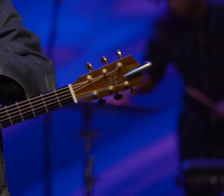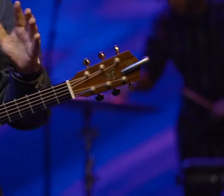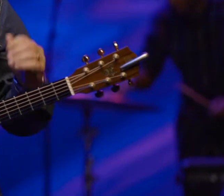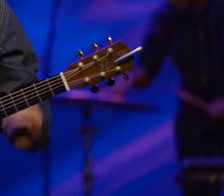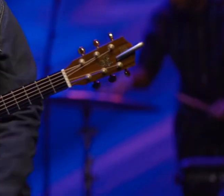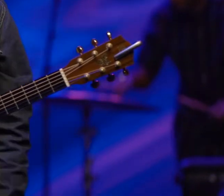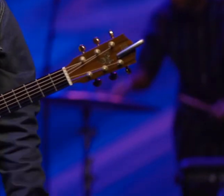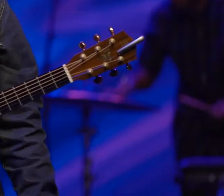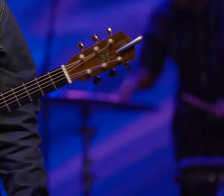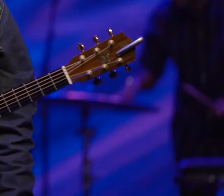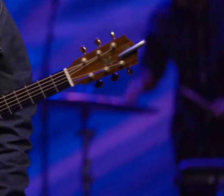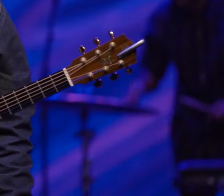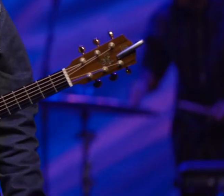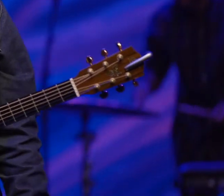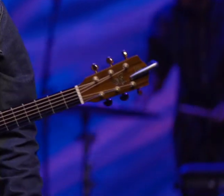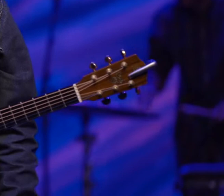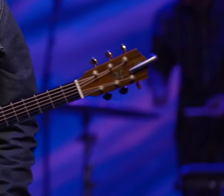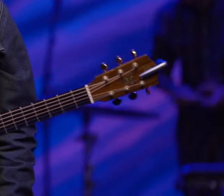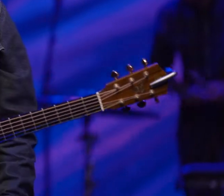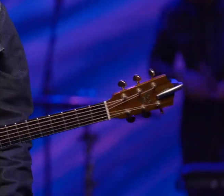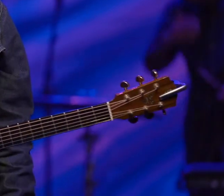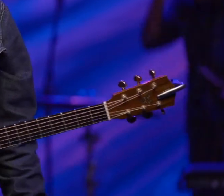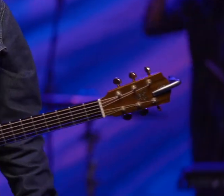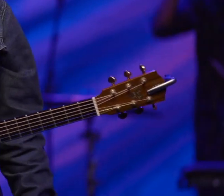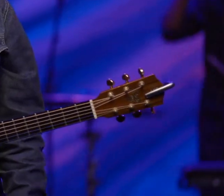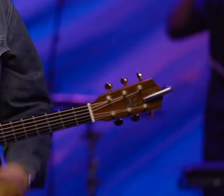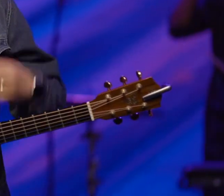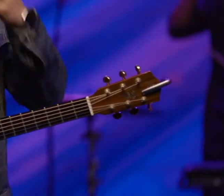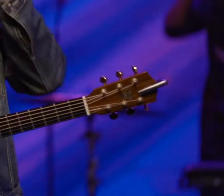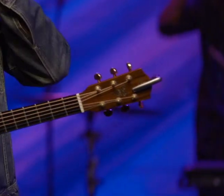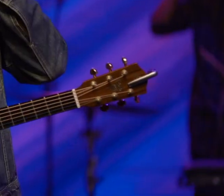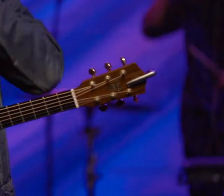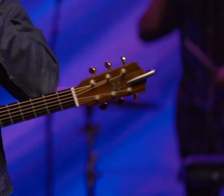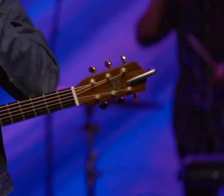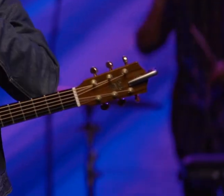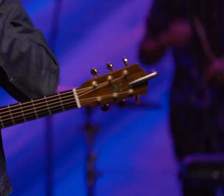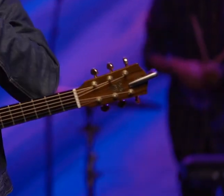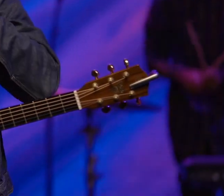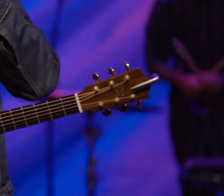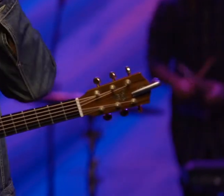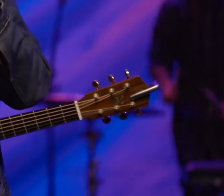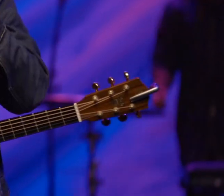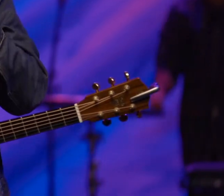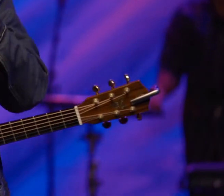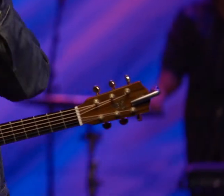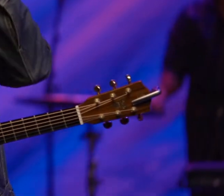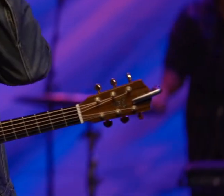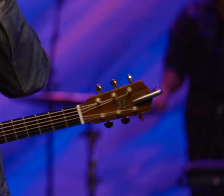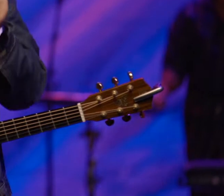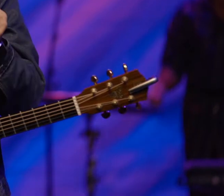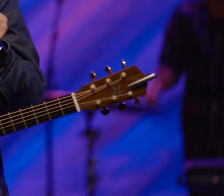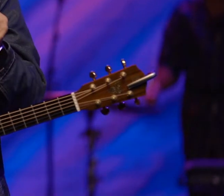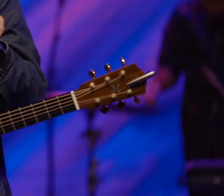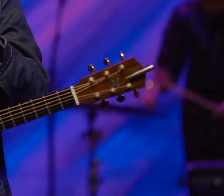throughout this whole season. Yeah. Man, it's so good to be, whether you're in the theater and you're at church or you're at home, let's just remember, we're coming